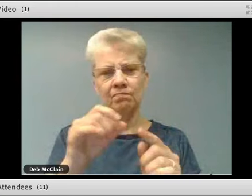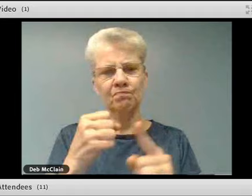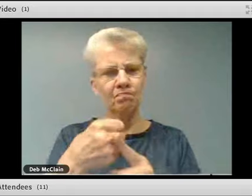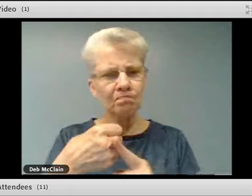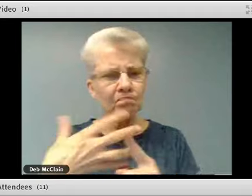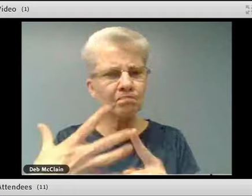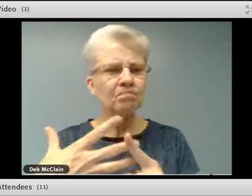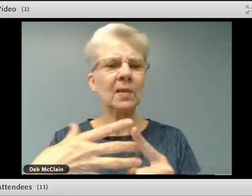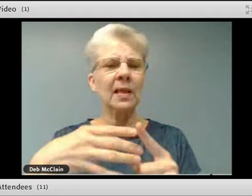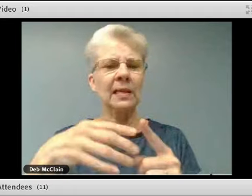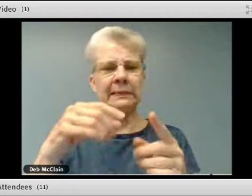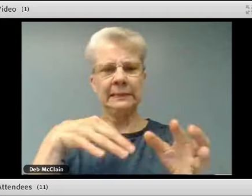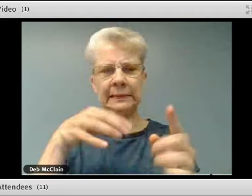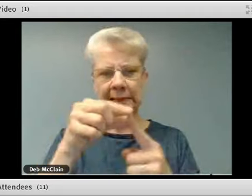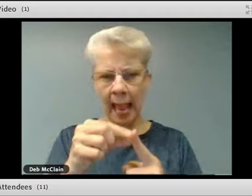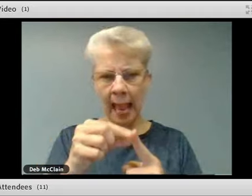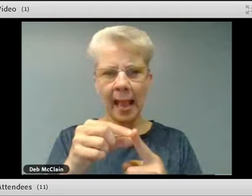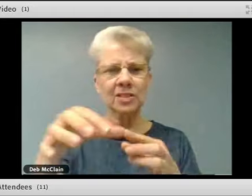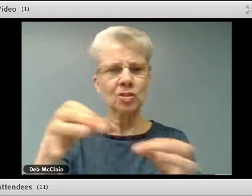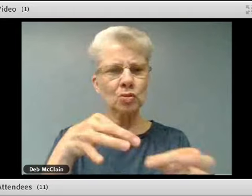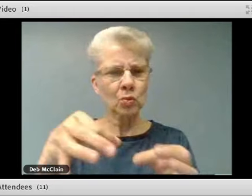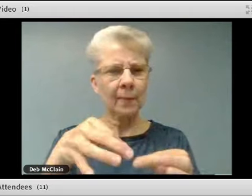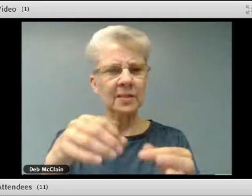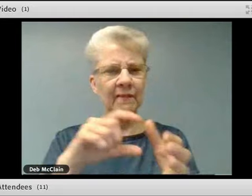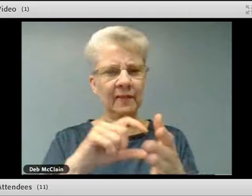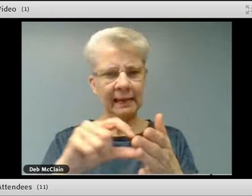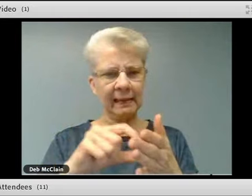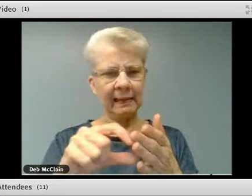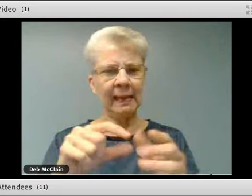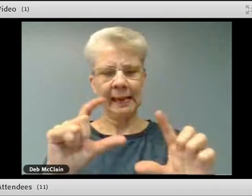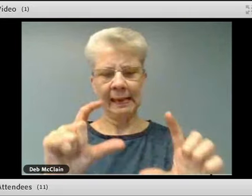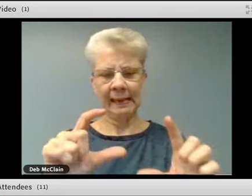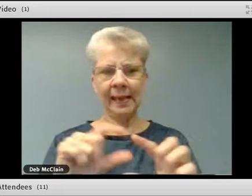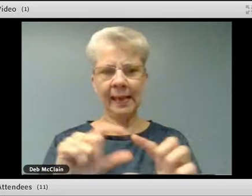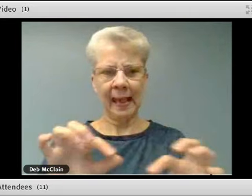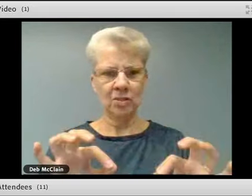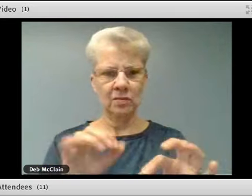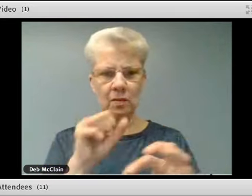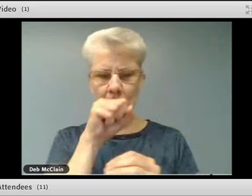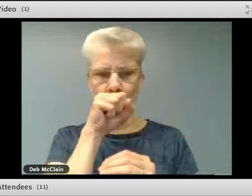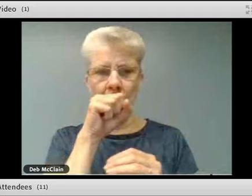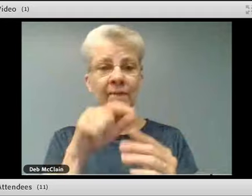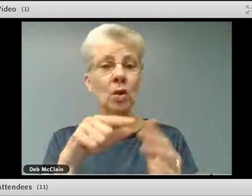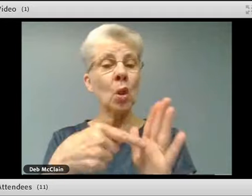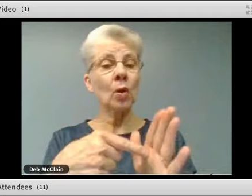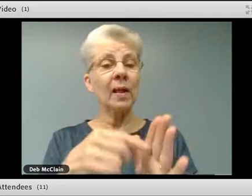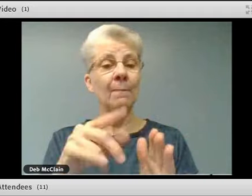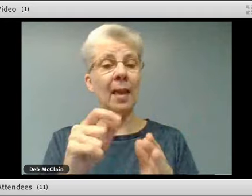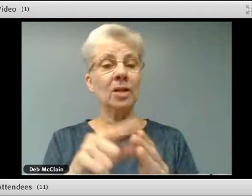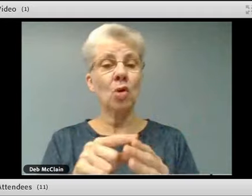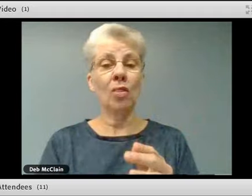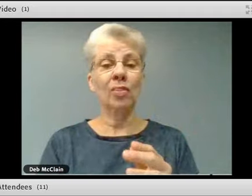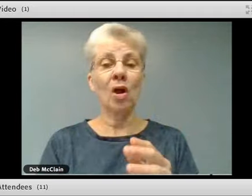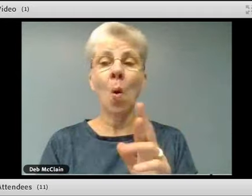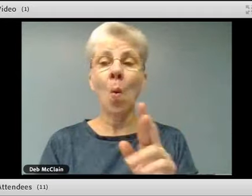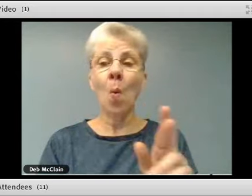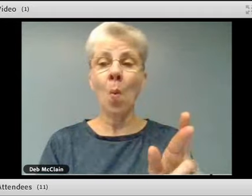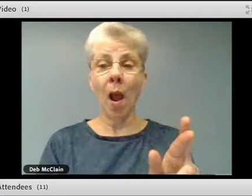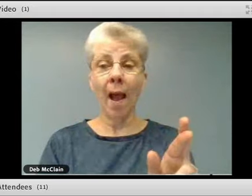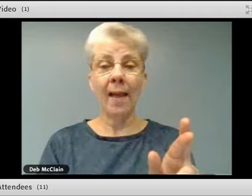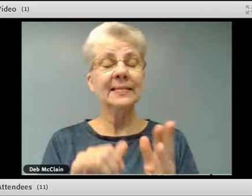text and descriptive captions. So if we're looking at this page, you'll see on the right-hand side some descriptive